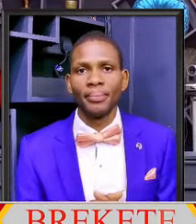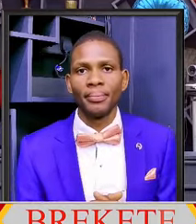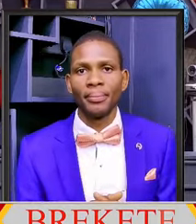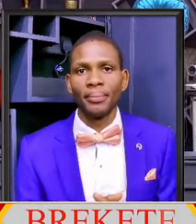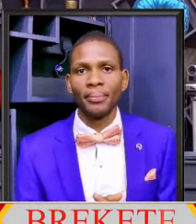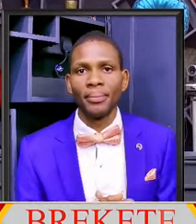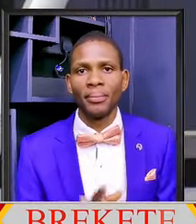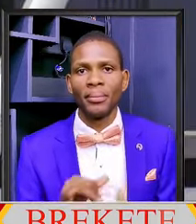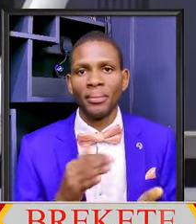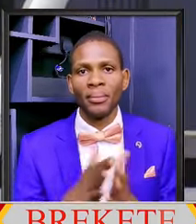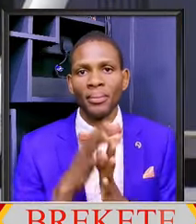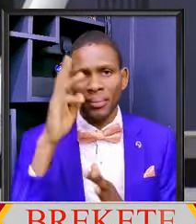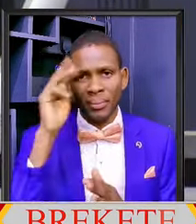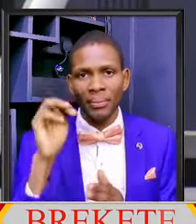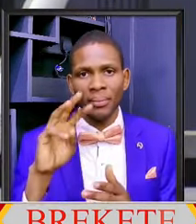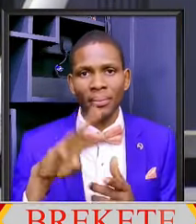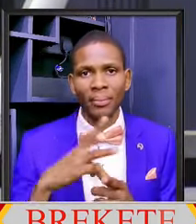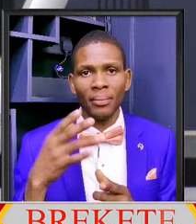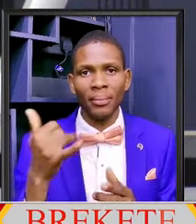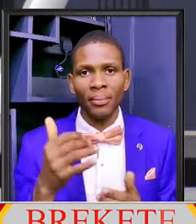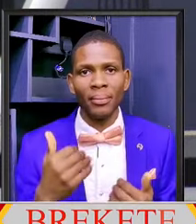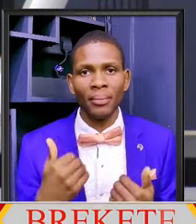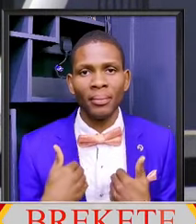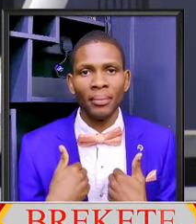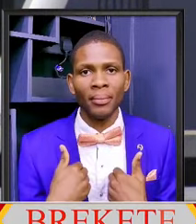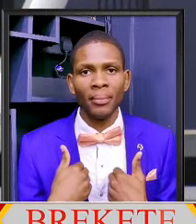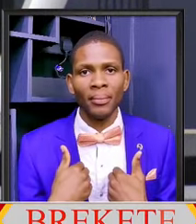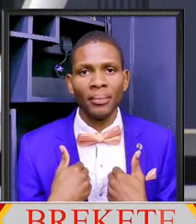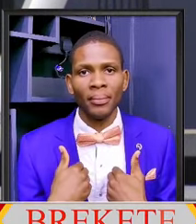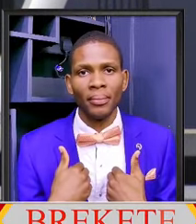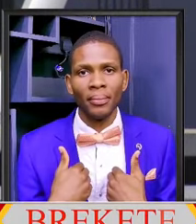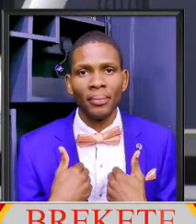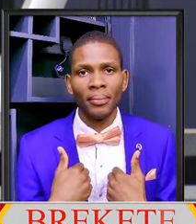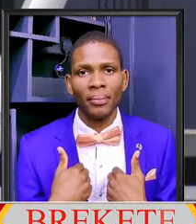what I ask him whether then get